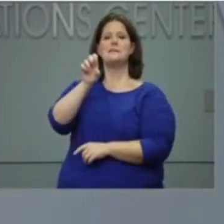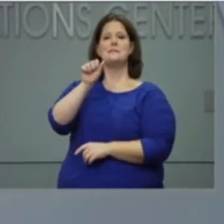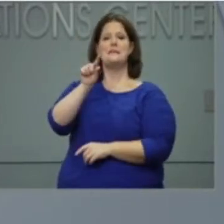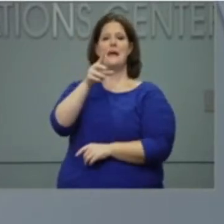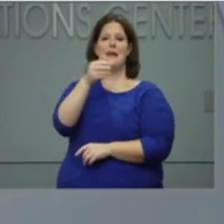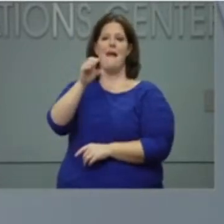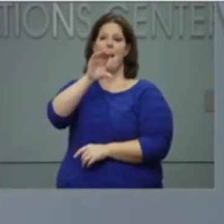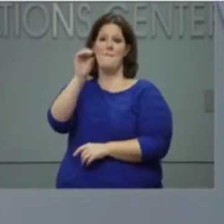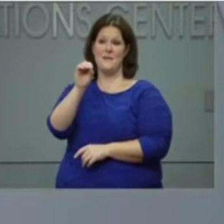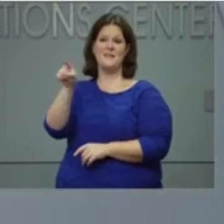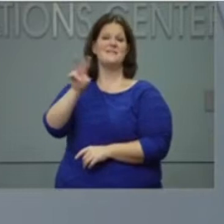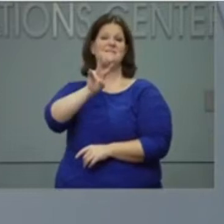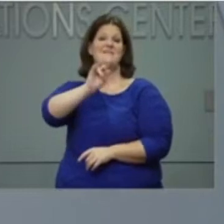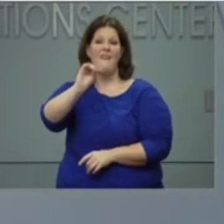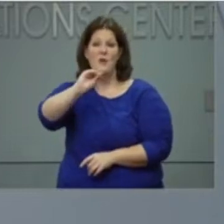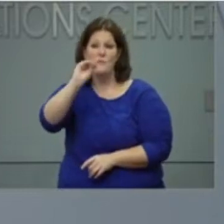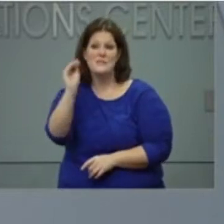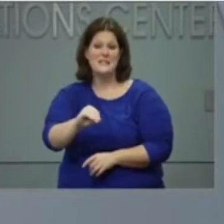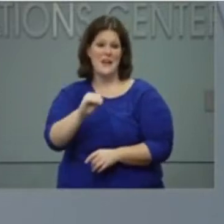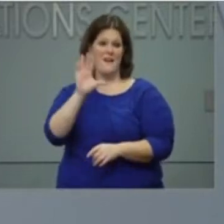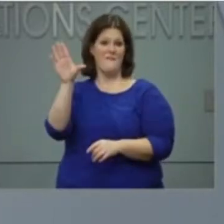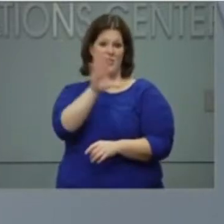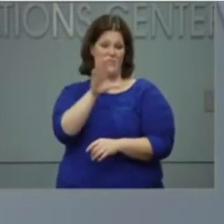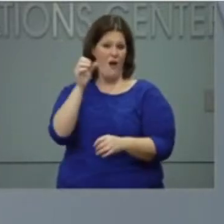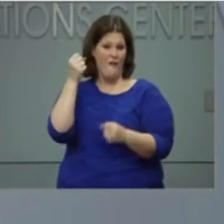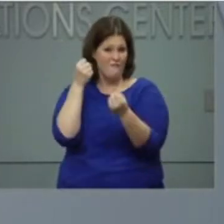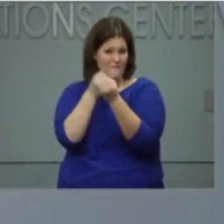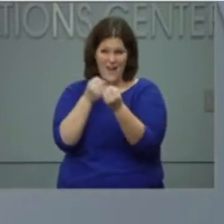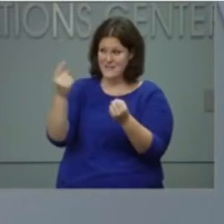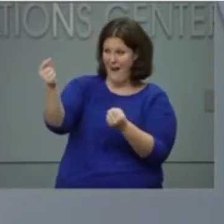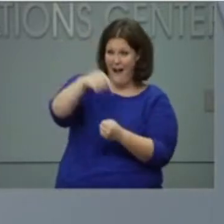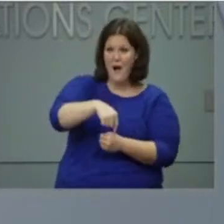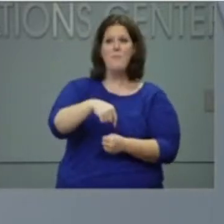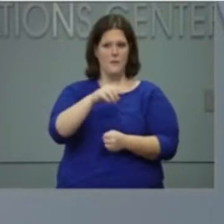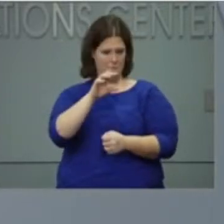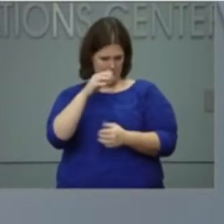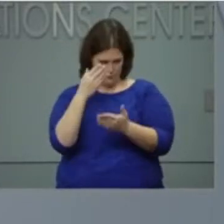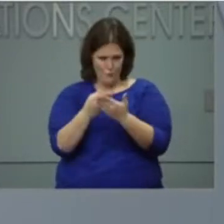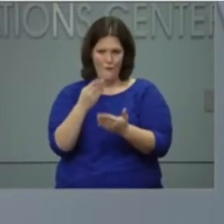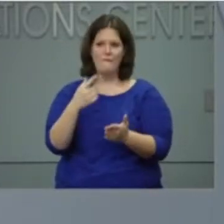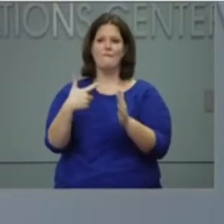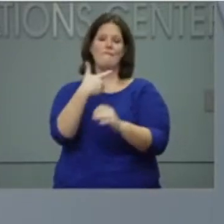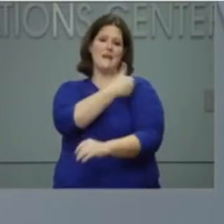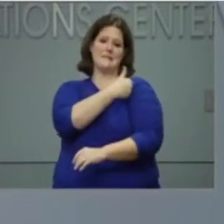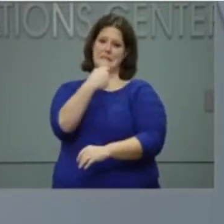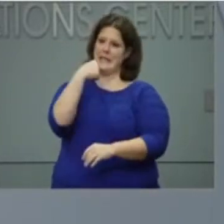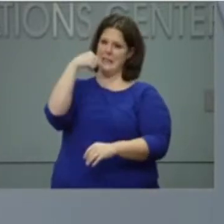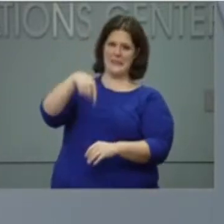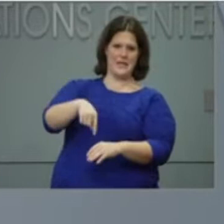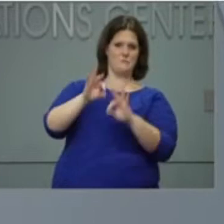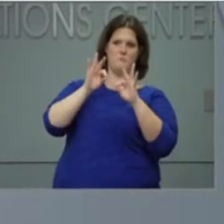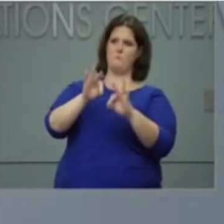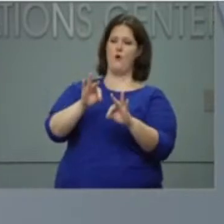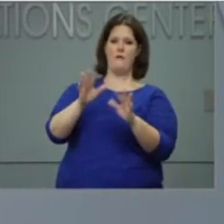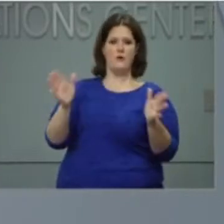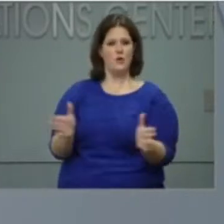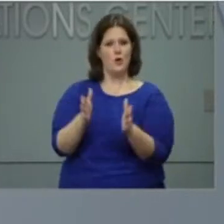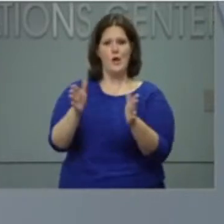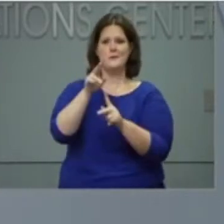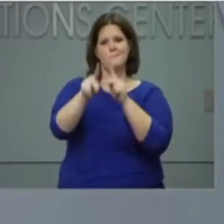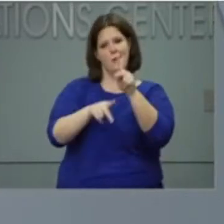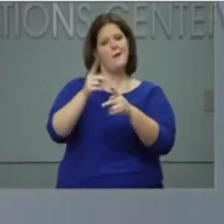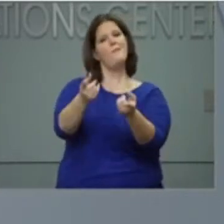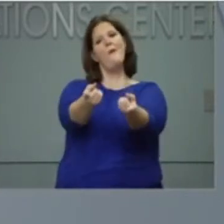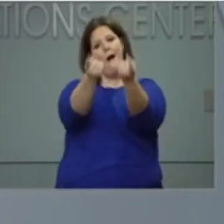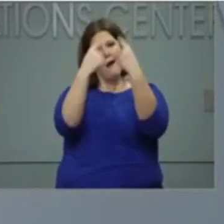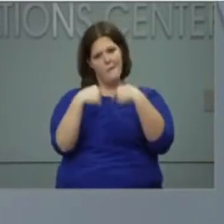proof of vaccination. It's been great to see that this model has encouraged people to go out and get vaccinated, which is one of the best things we can all do to take care of one